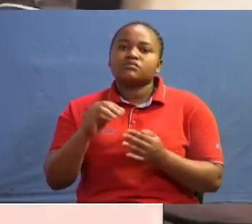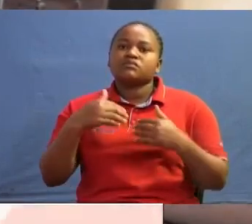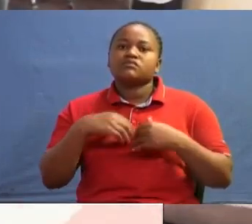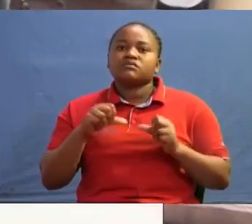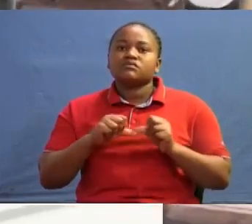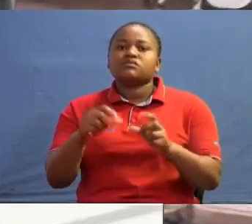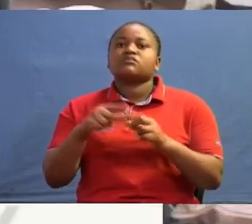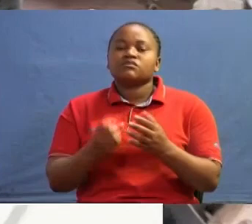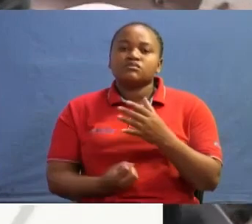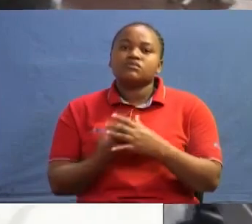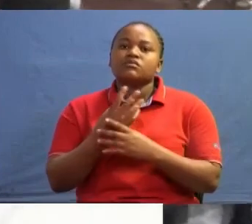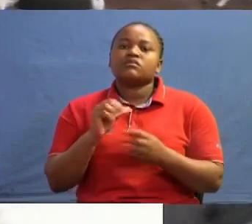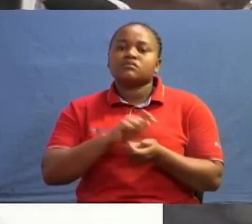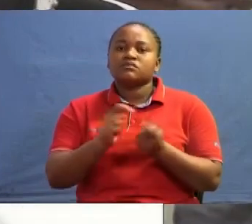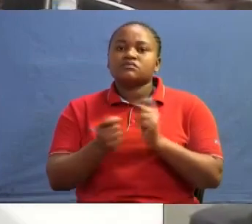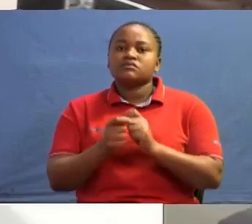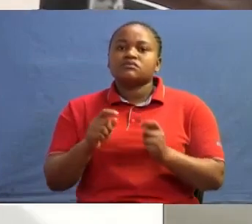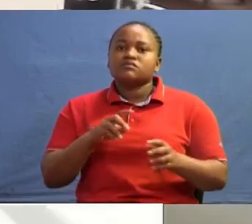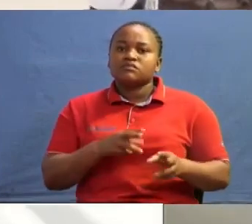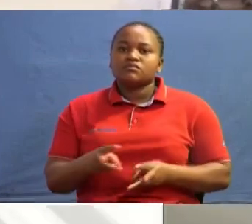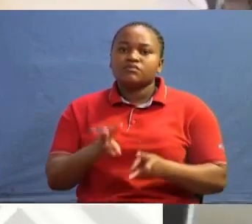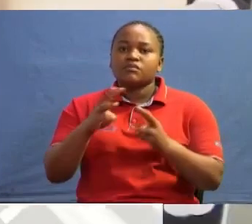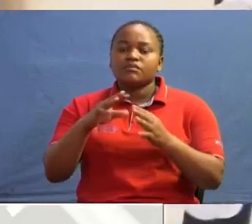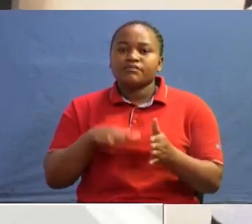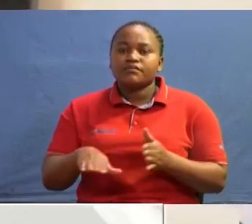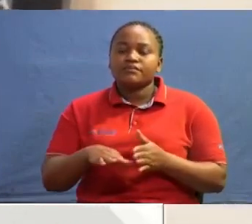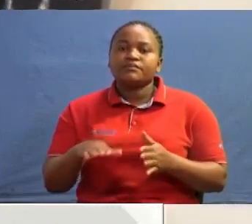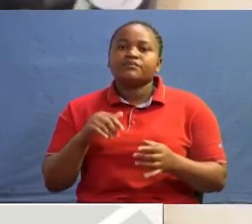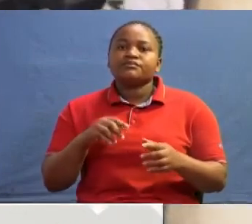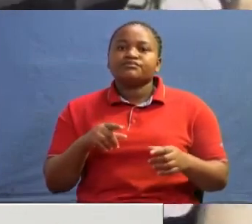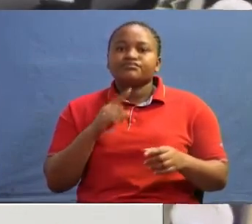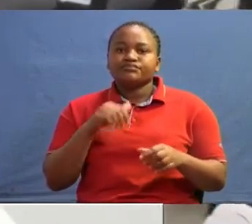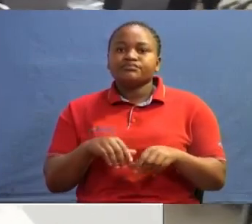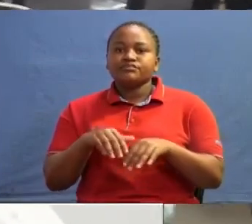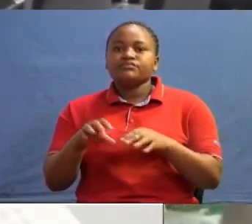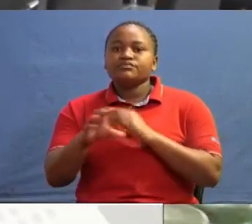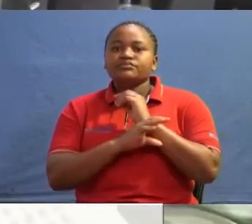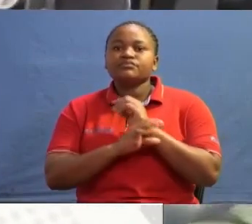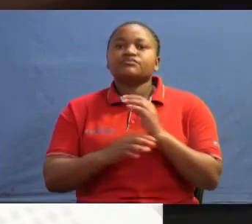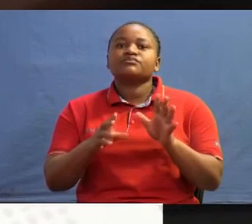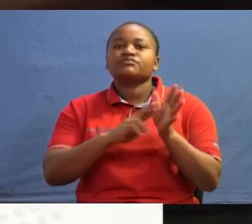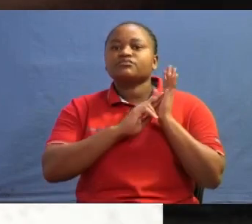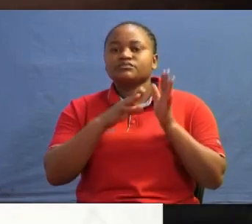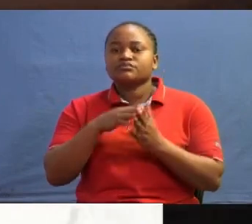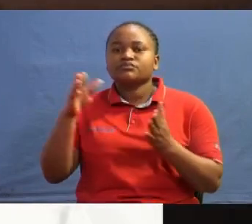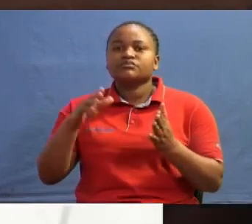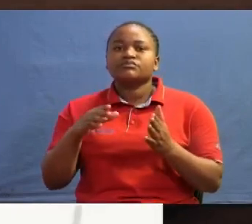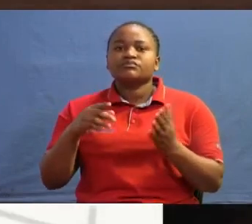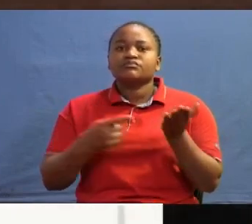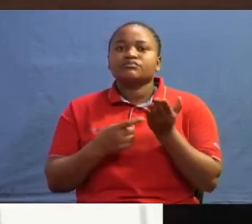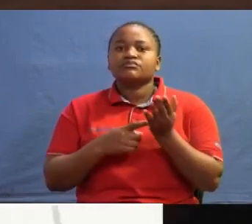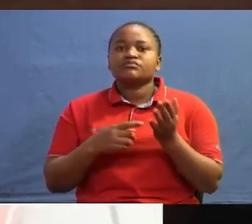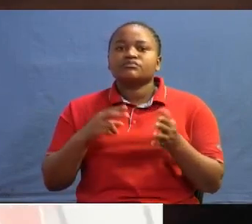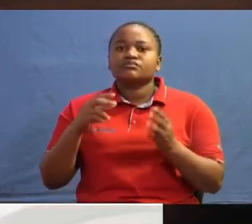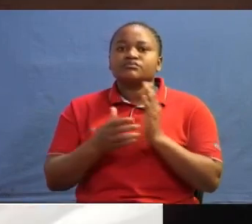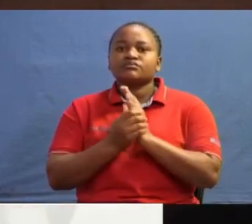has continued to grow and change the landscape of the area. According to him, the country requires more technical skills